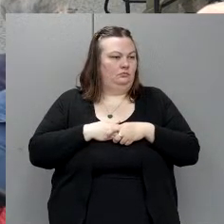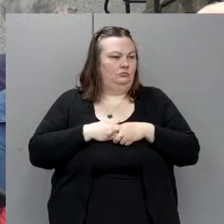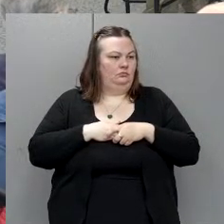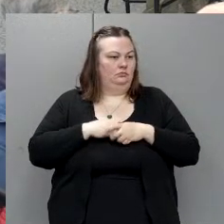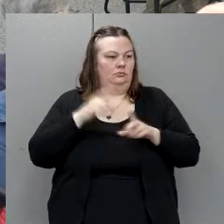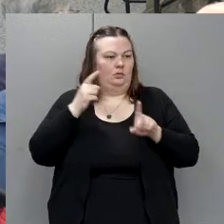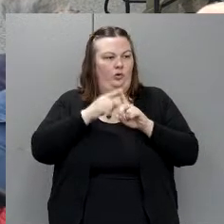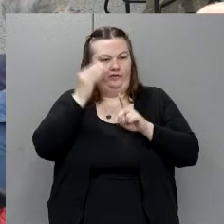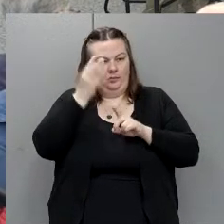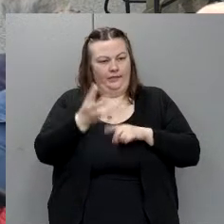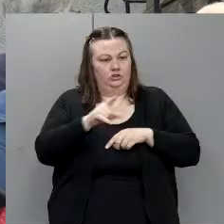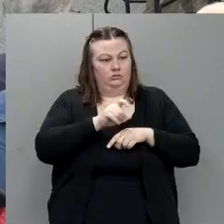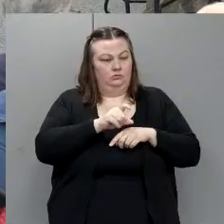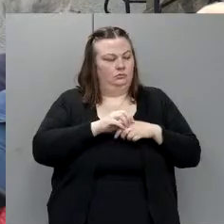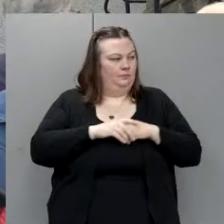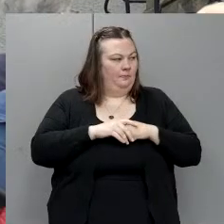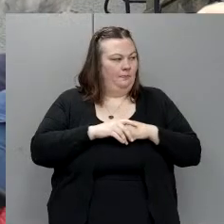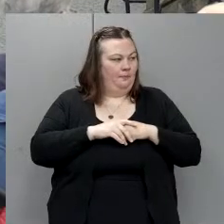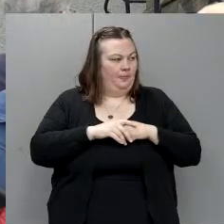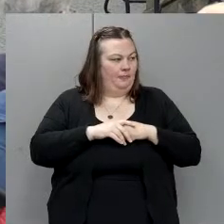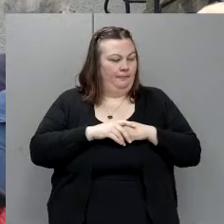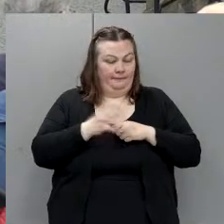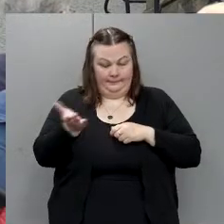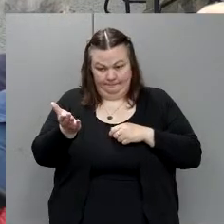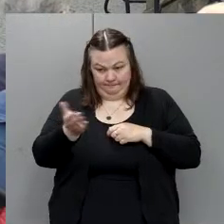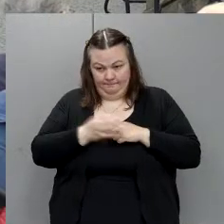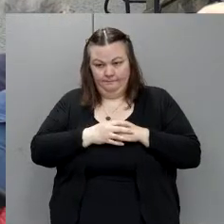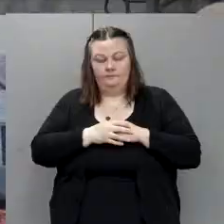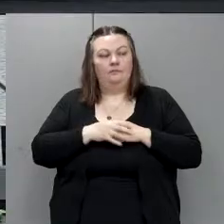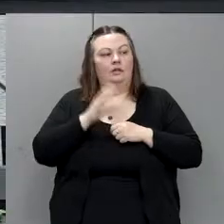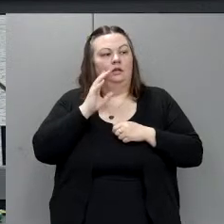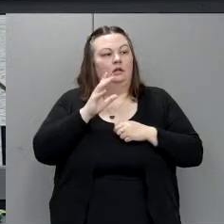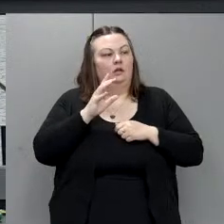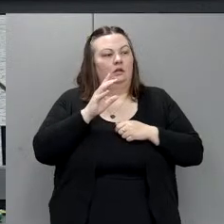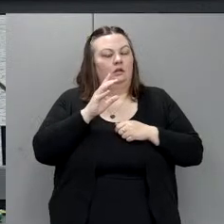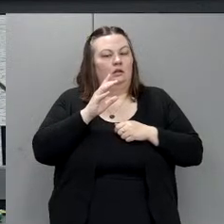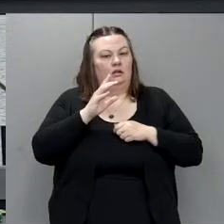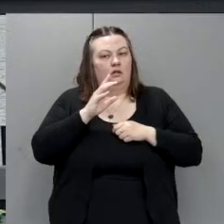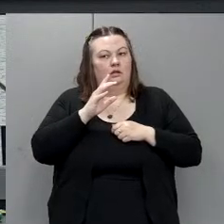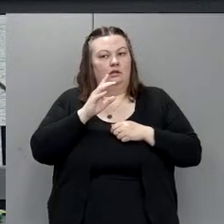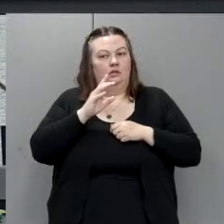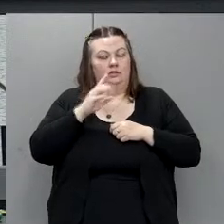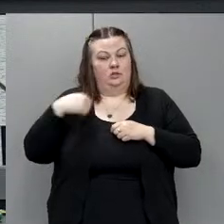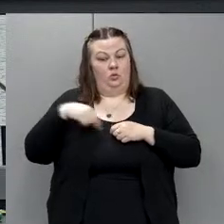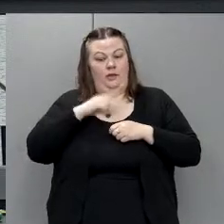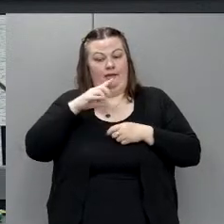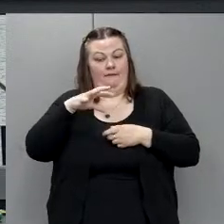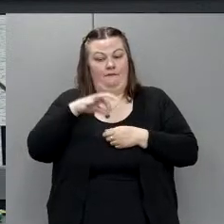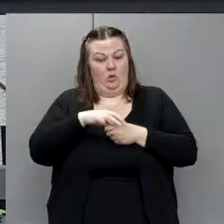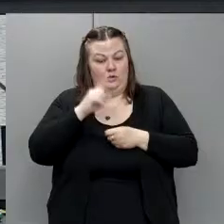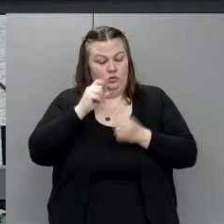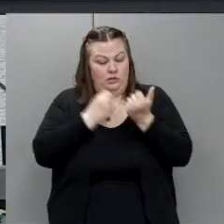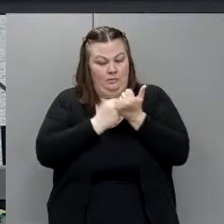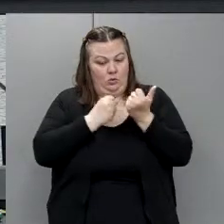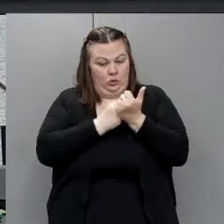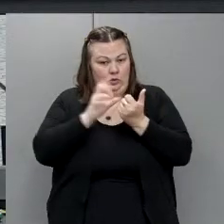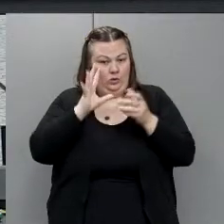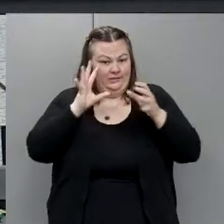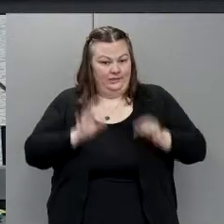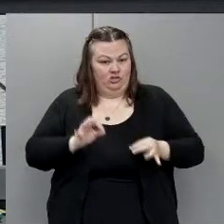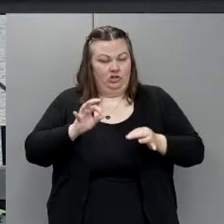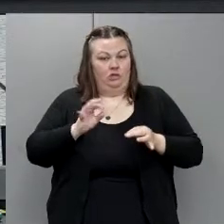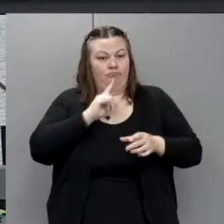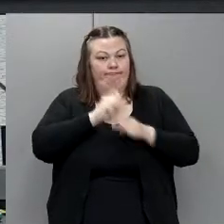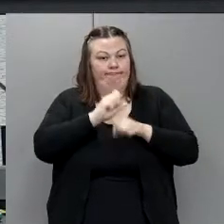Point of information. Yes. Since we voted to support your ruling that it is on